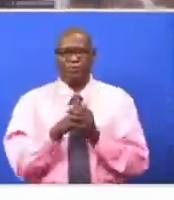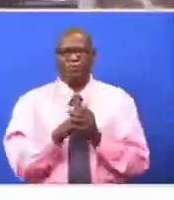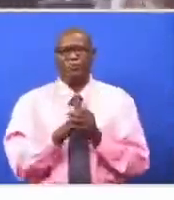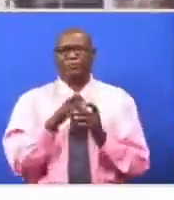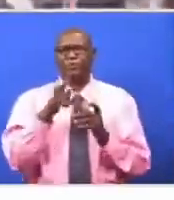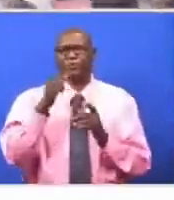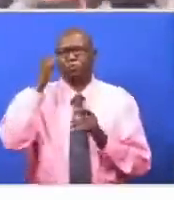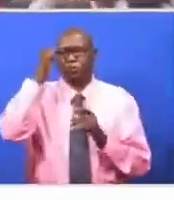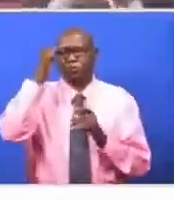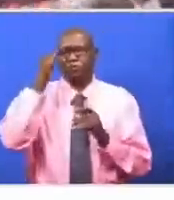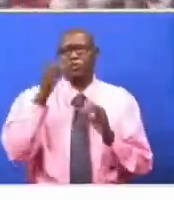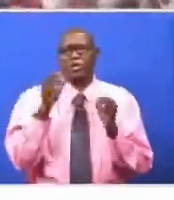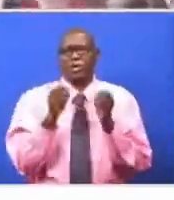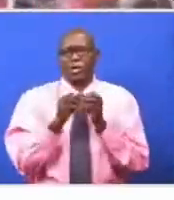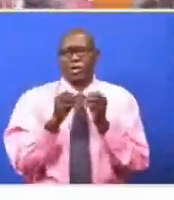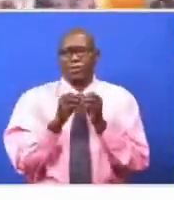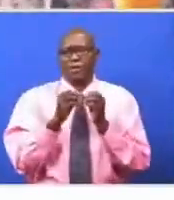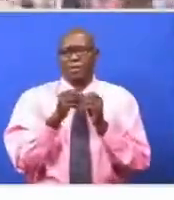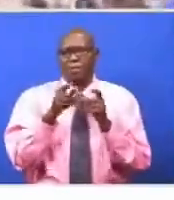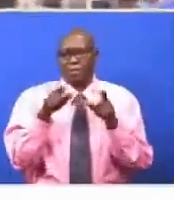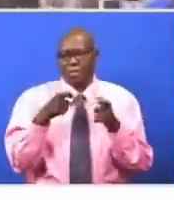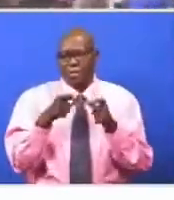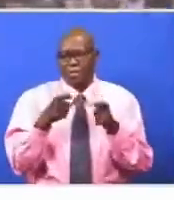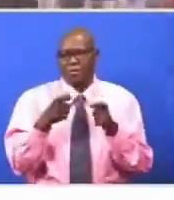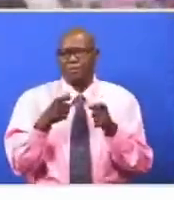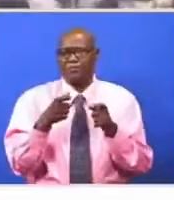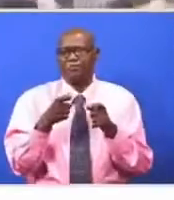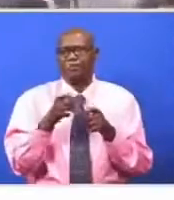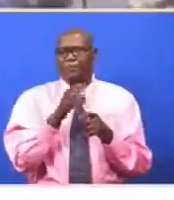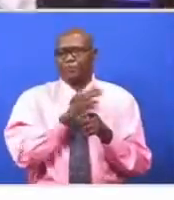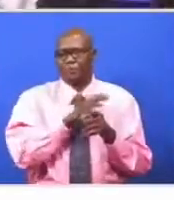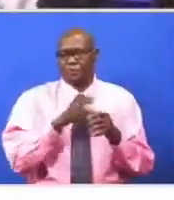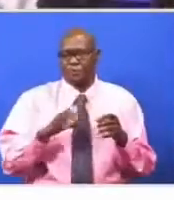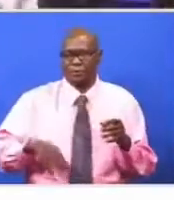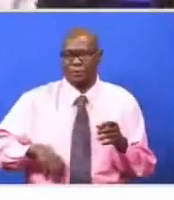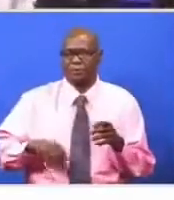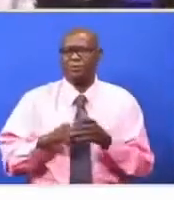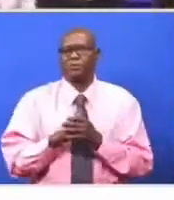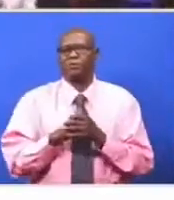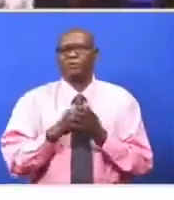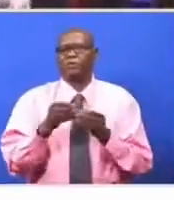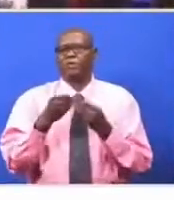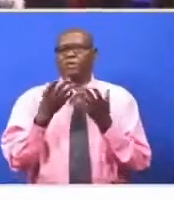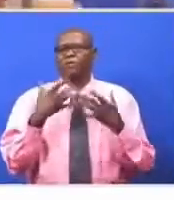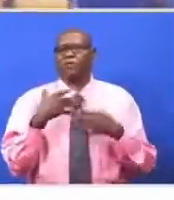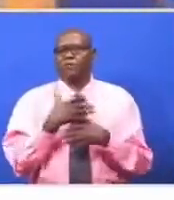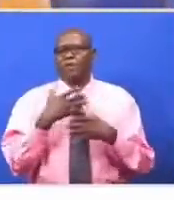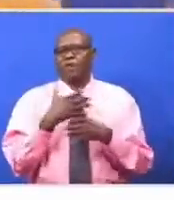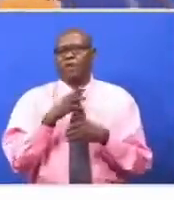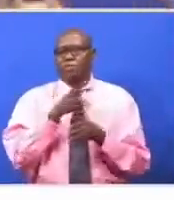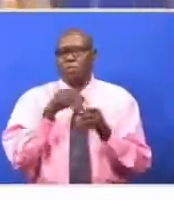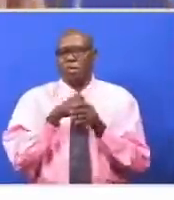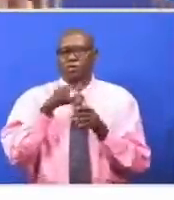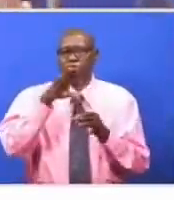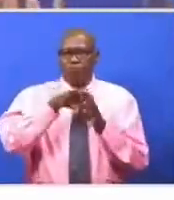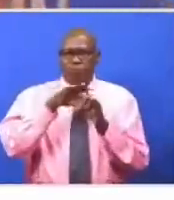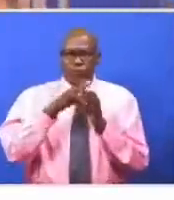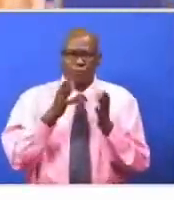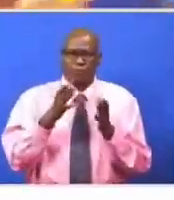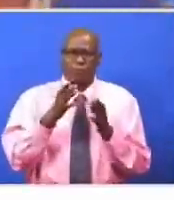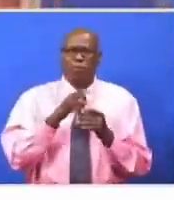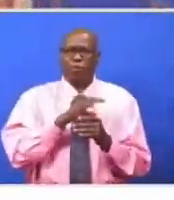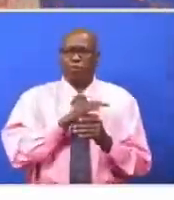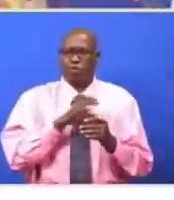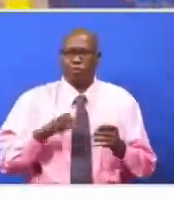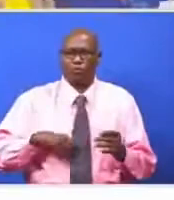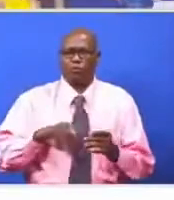in political gatherings and media, according to the Commission, inflicted fear among its voters. The Commission further noted that in